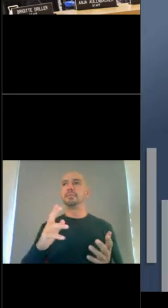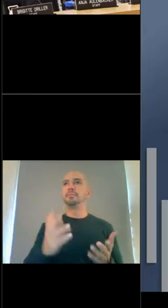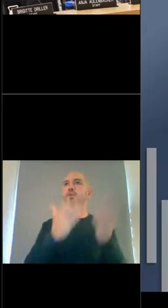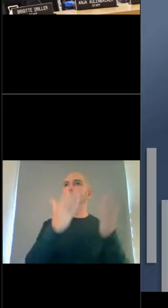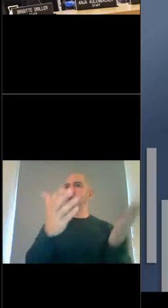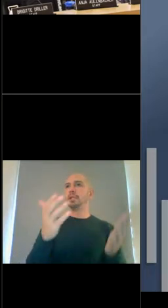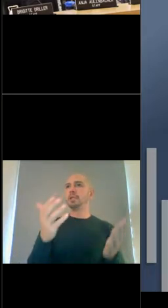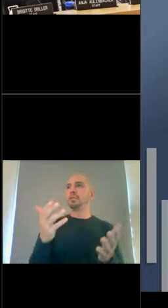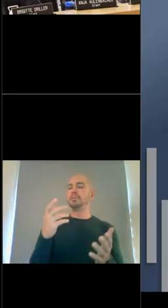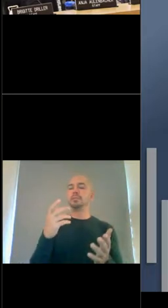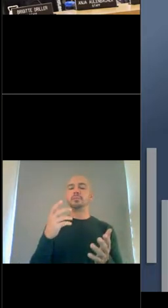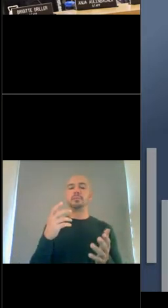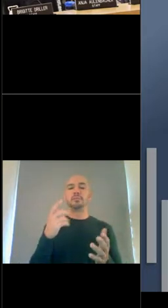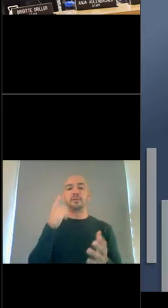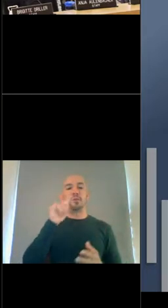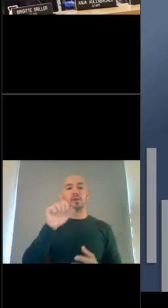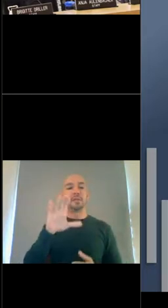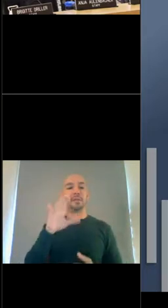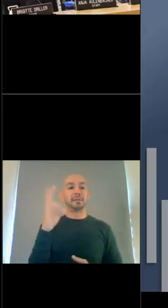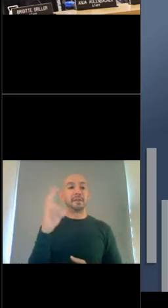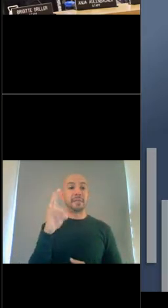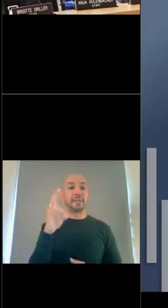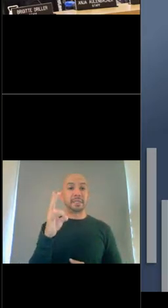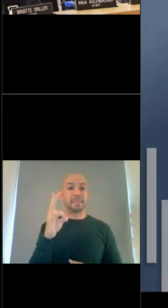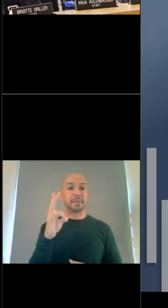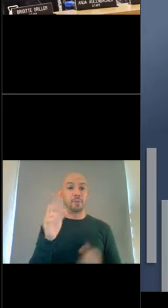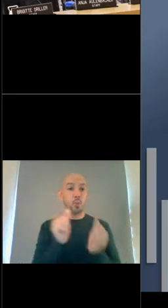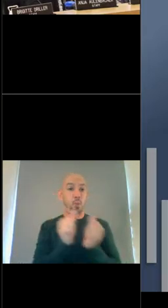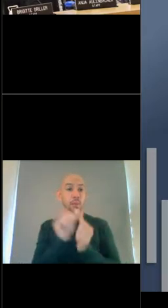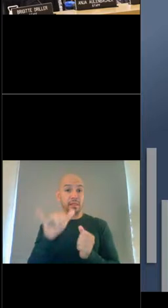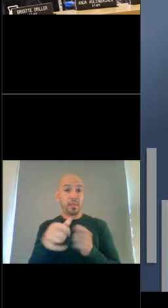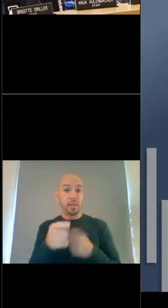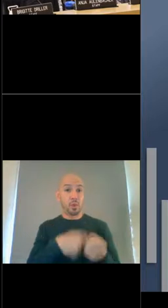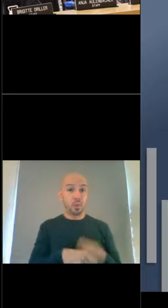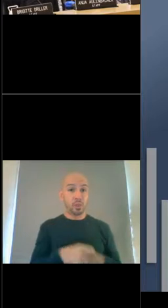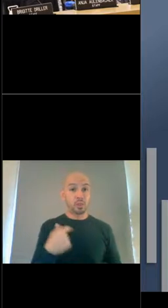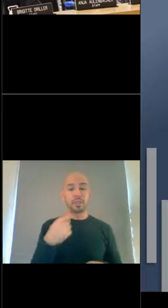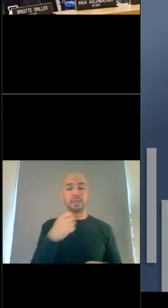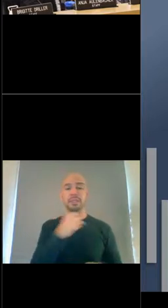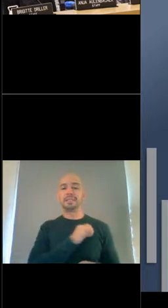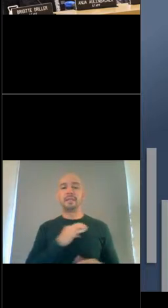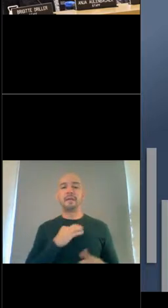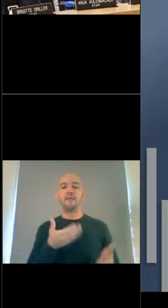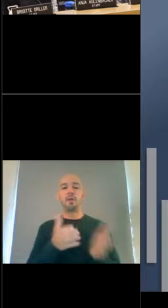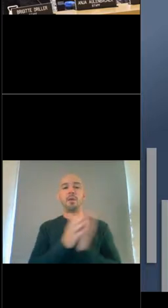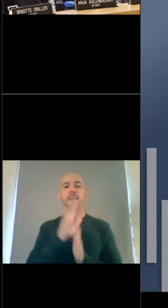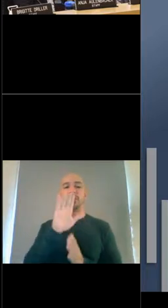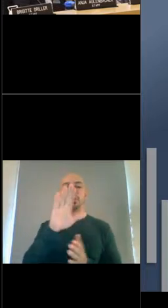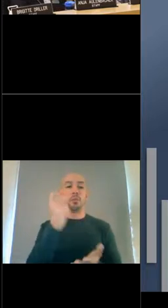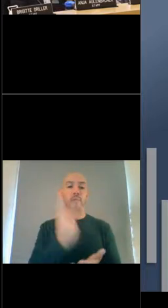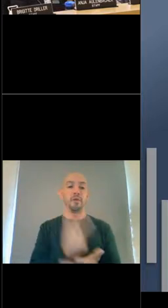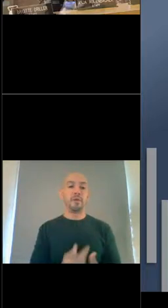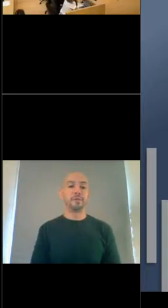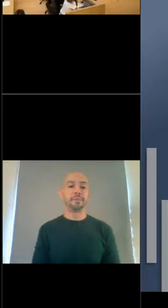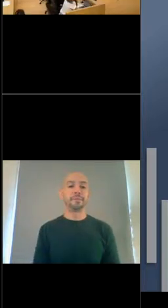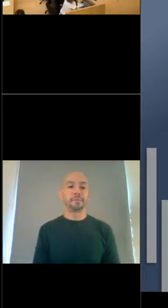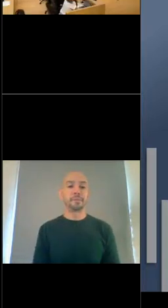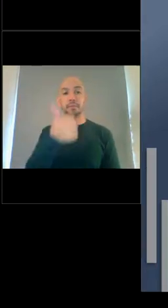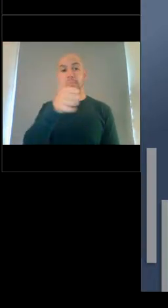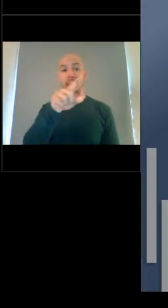in tab 17 we'll make that same correction that staff recommends your approval thank you any